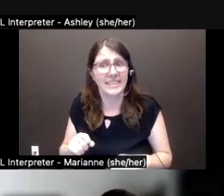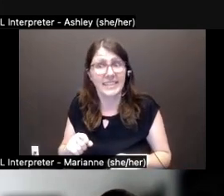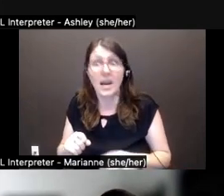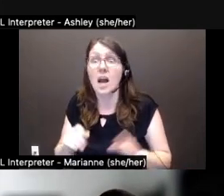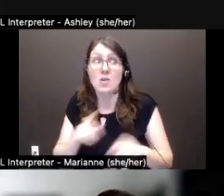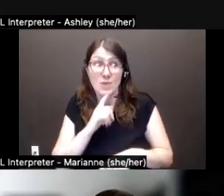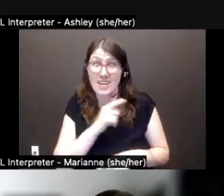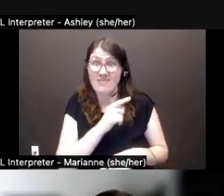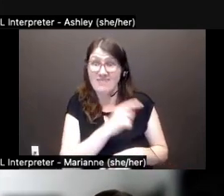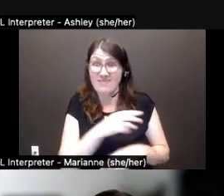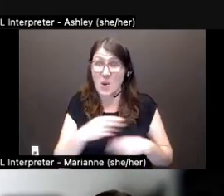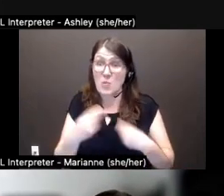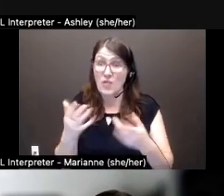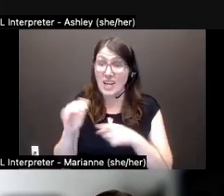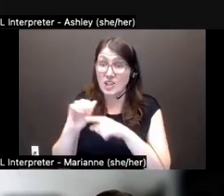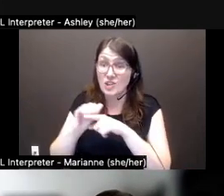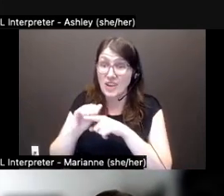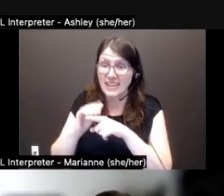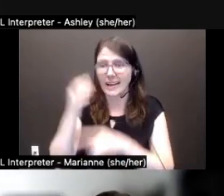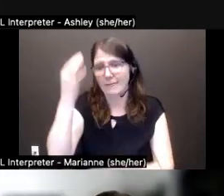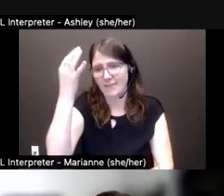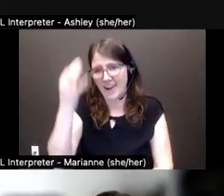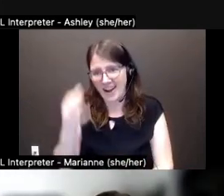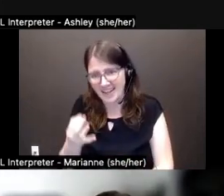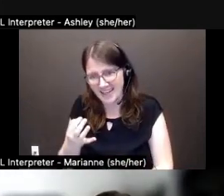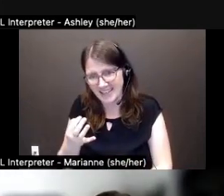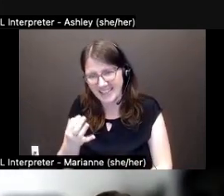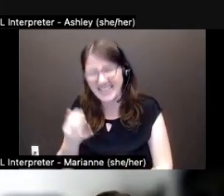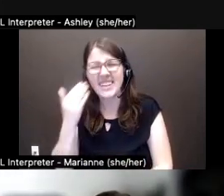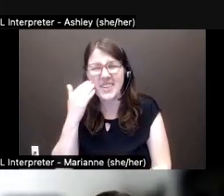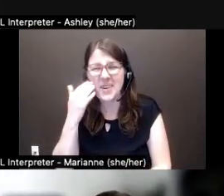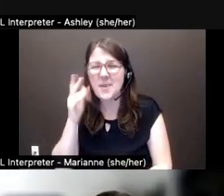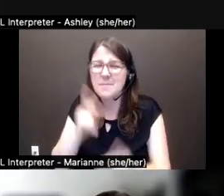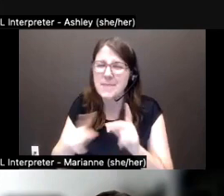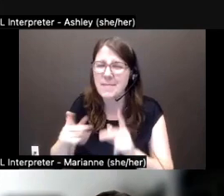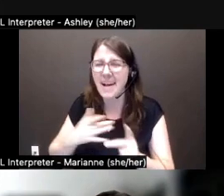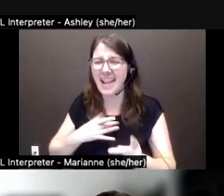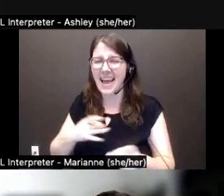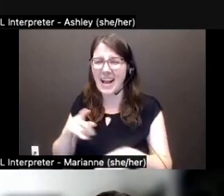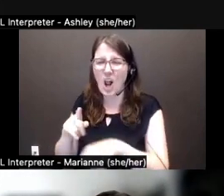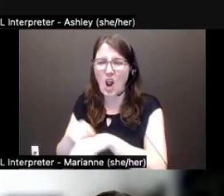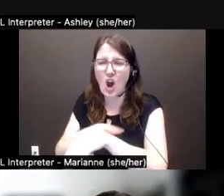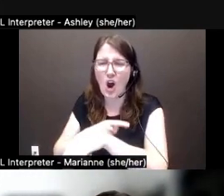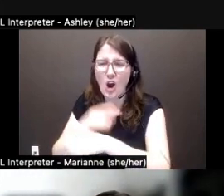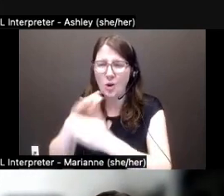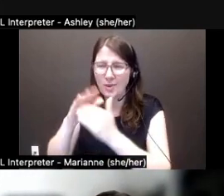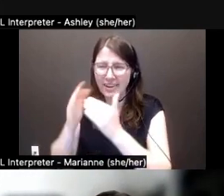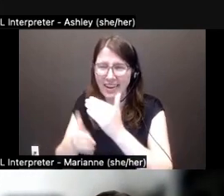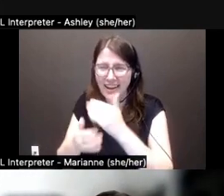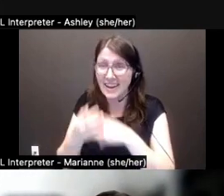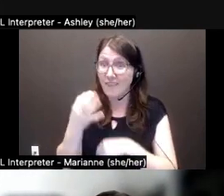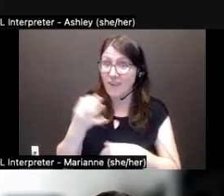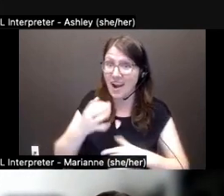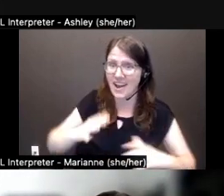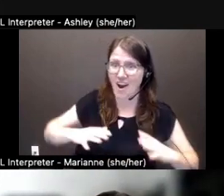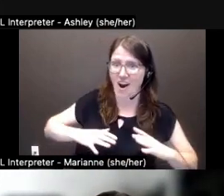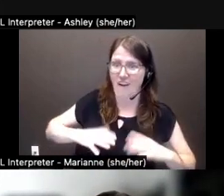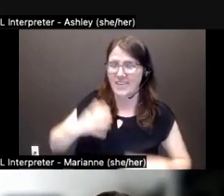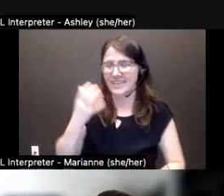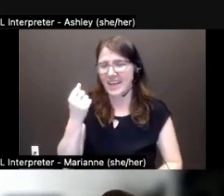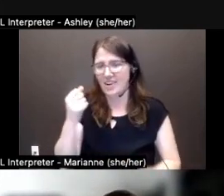weekend. We get the training tips and we run always to test that during the weekend. So we spend the